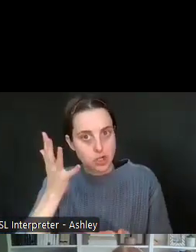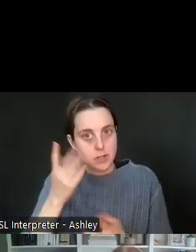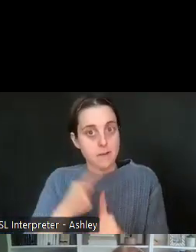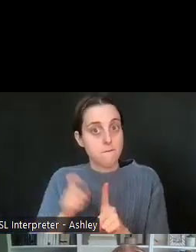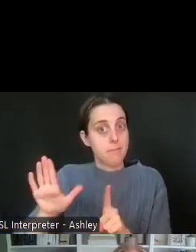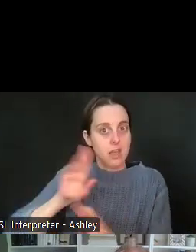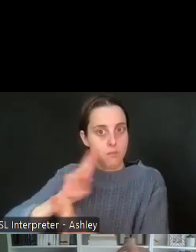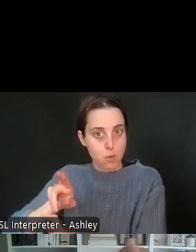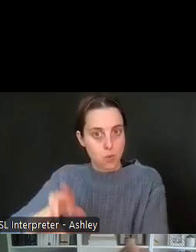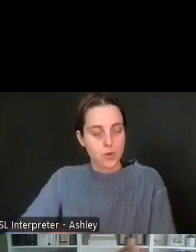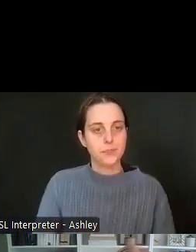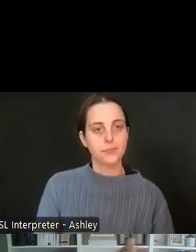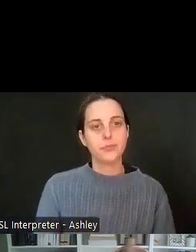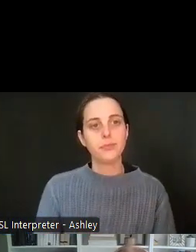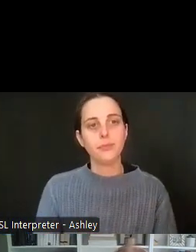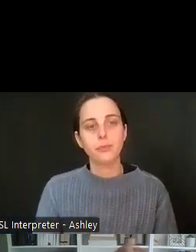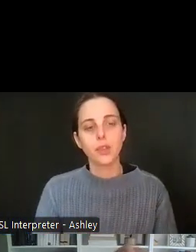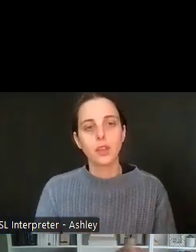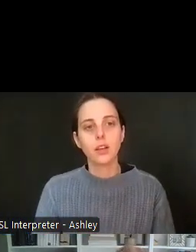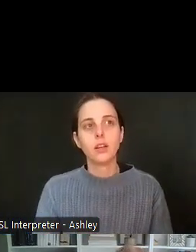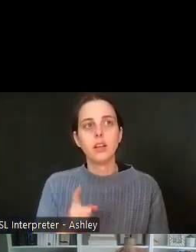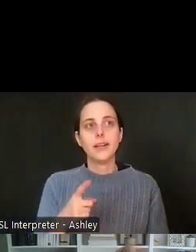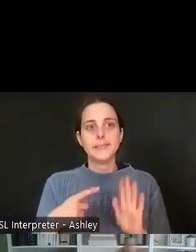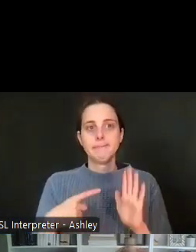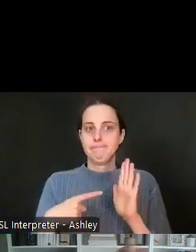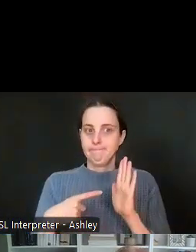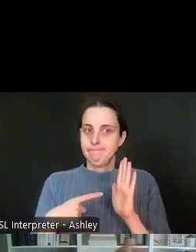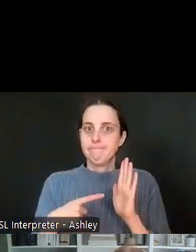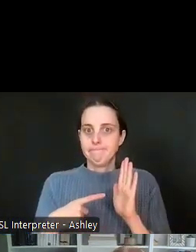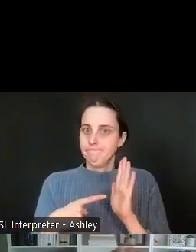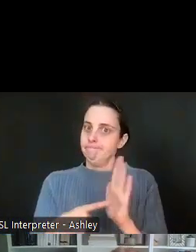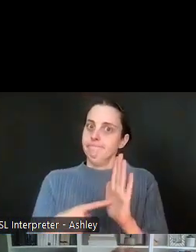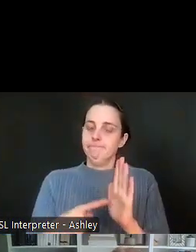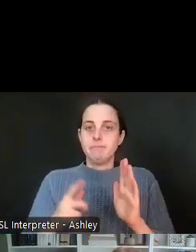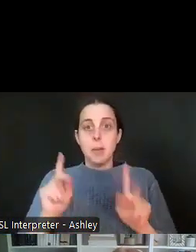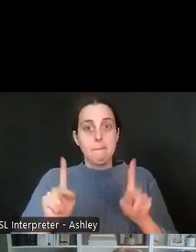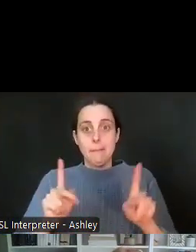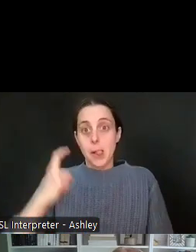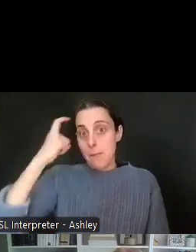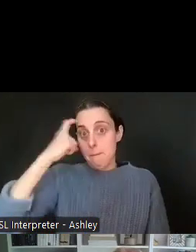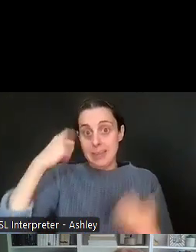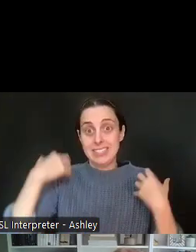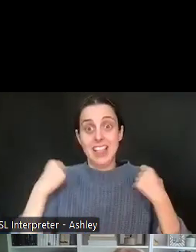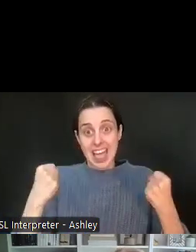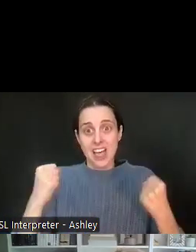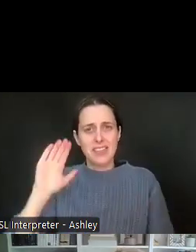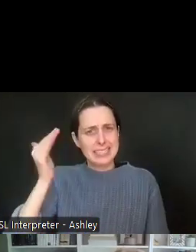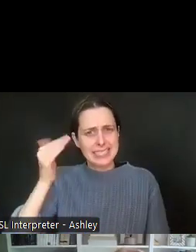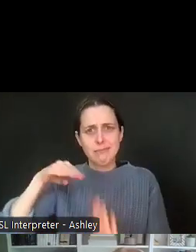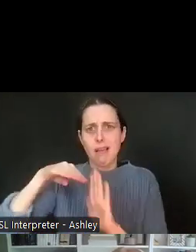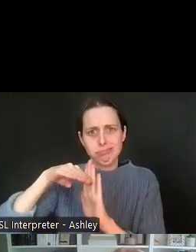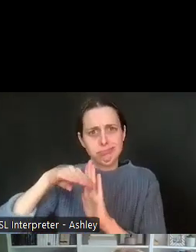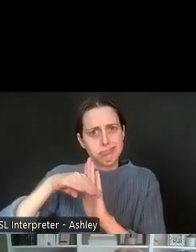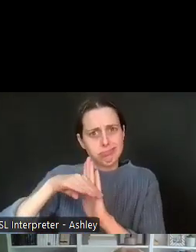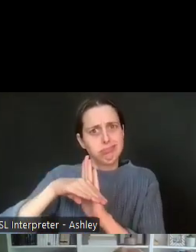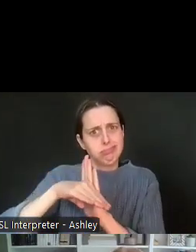is that people's mental well-being has been worsening. And in the last 10 years, the number of people that